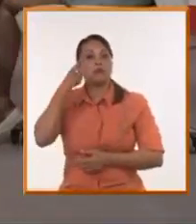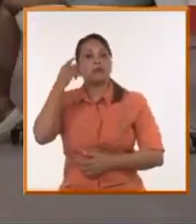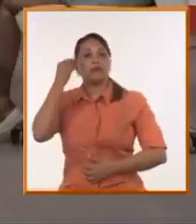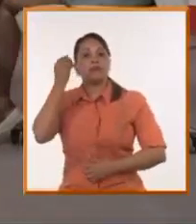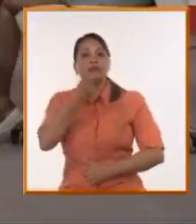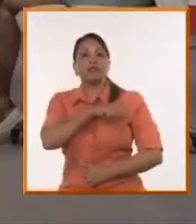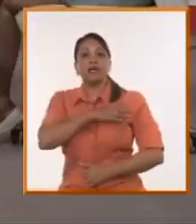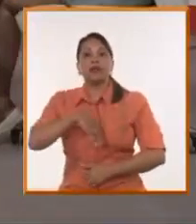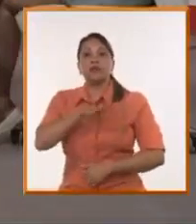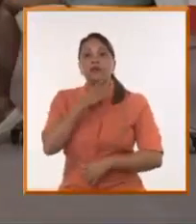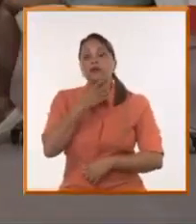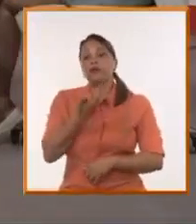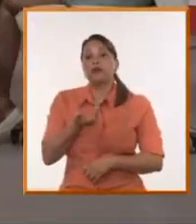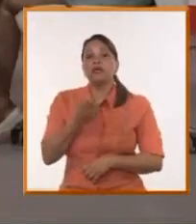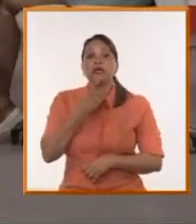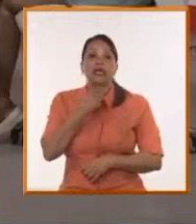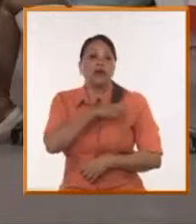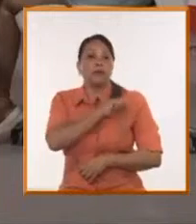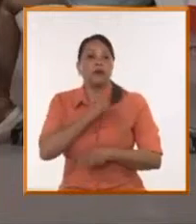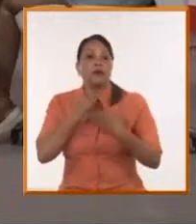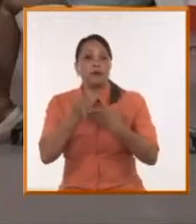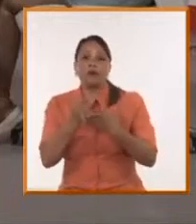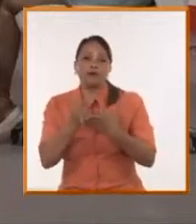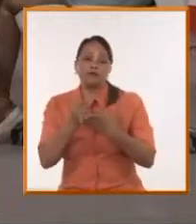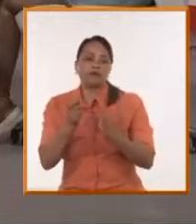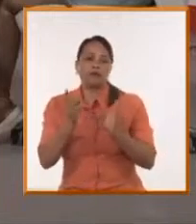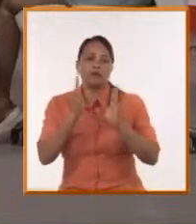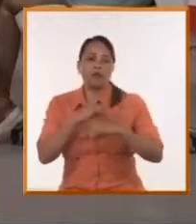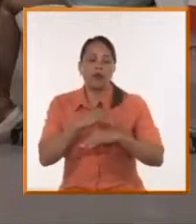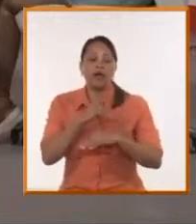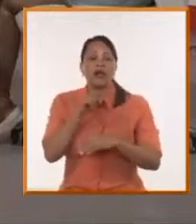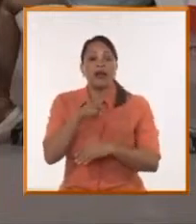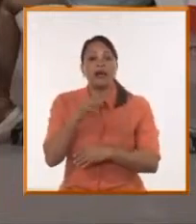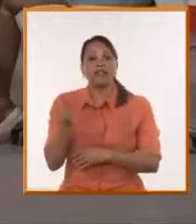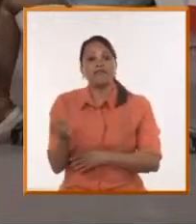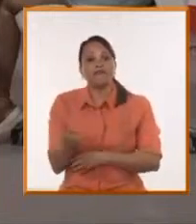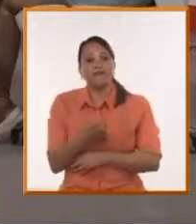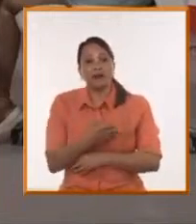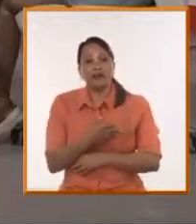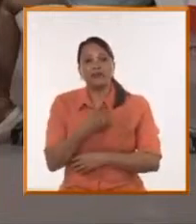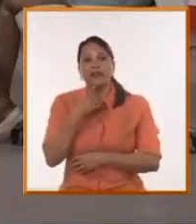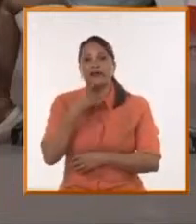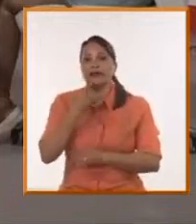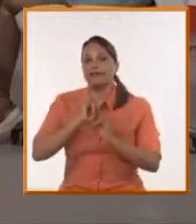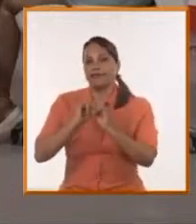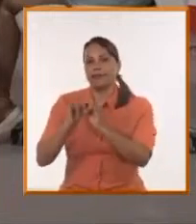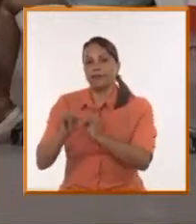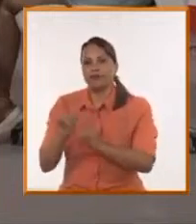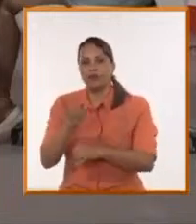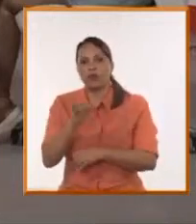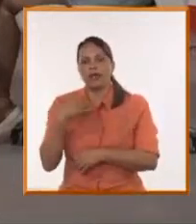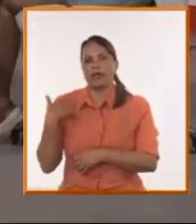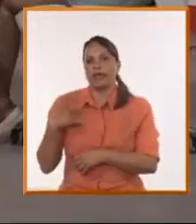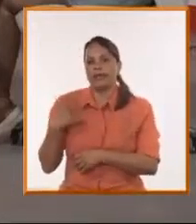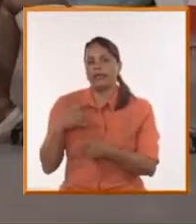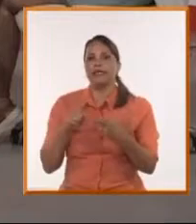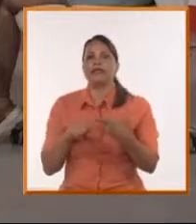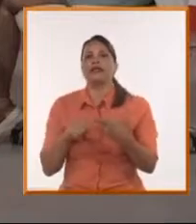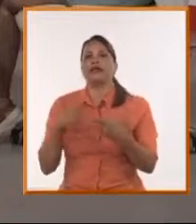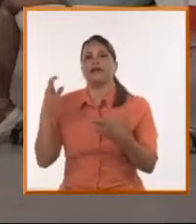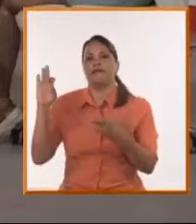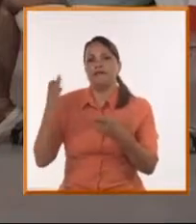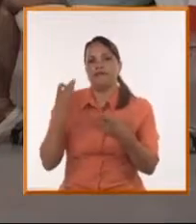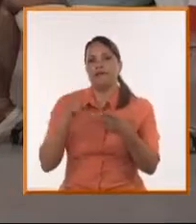and your people give you the back, and in the end, go to falses, like in Argentina, like in France or